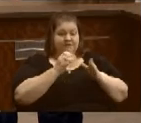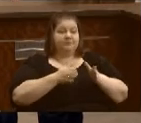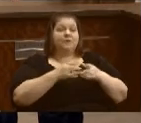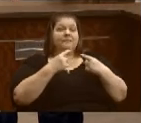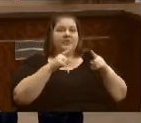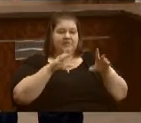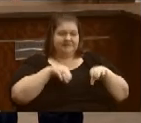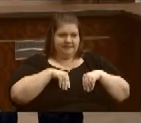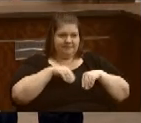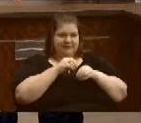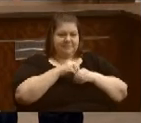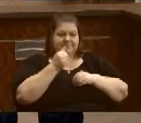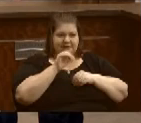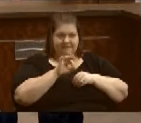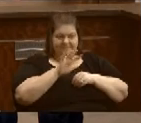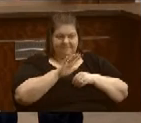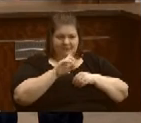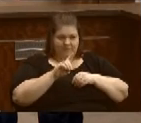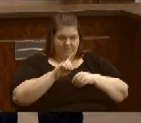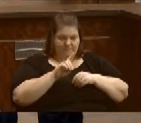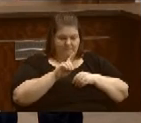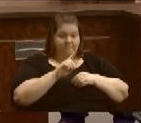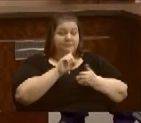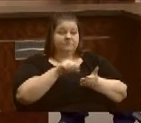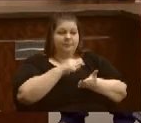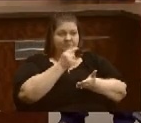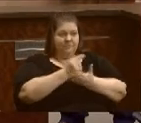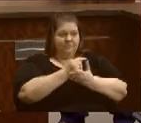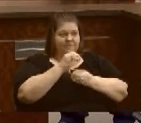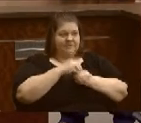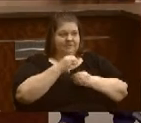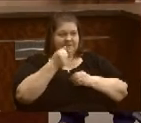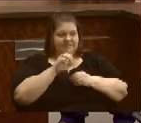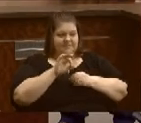in 1951 and graduated in